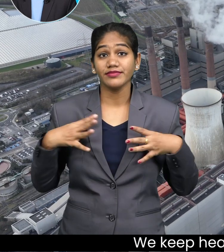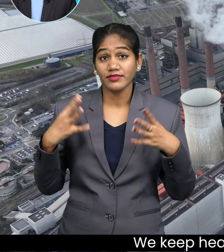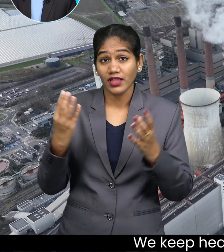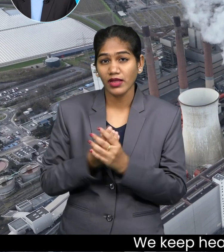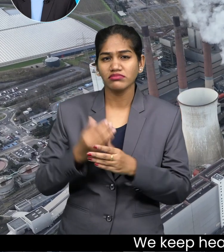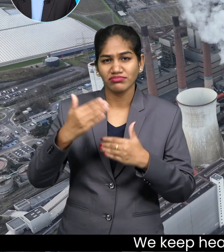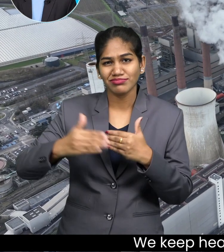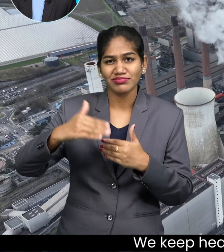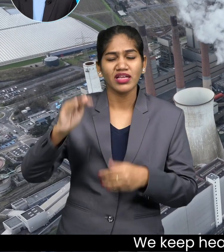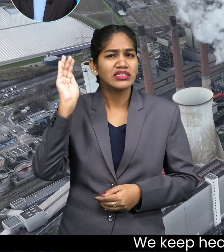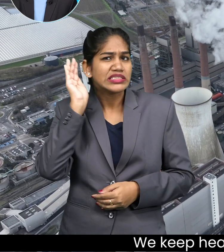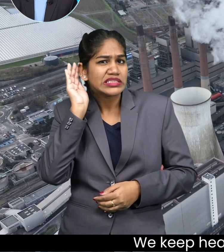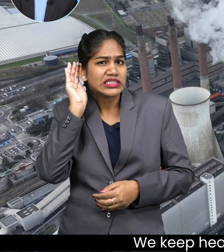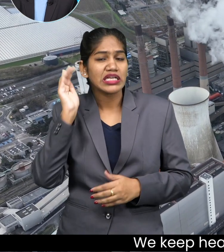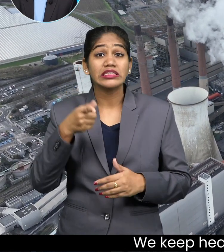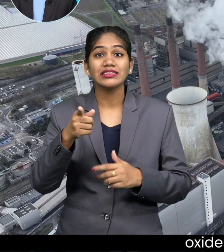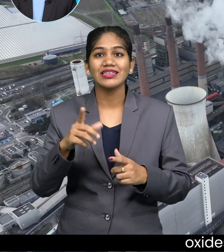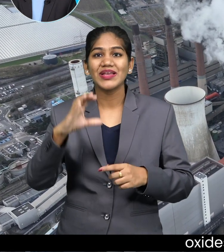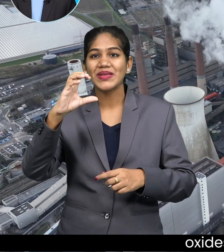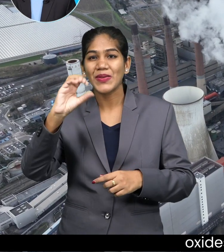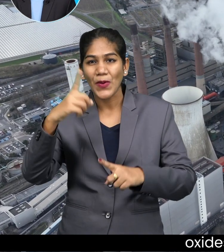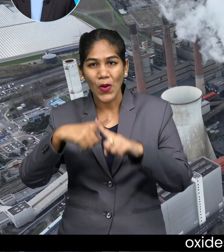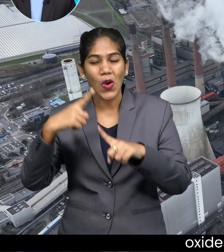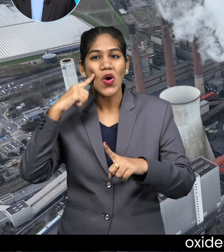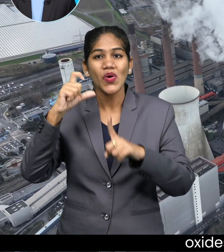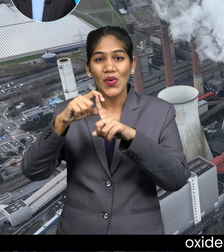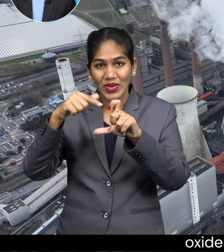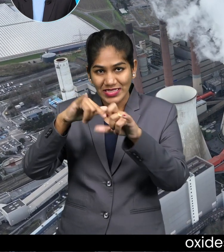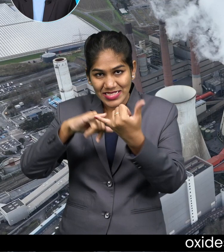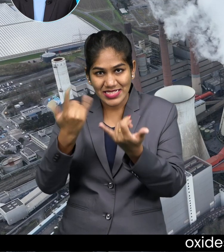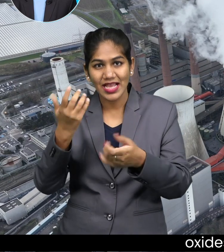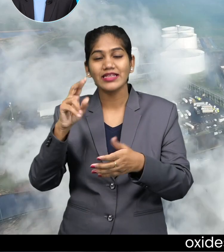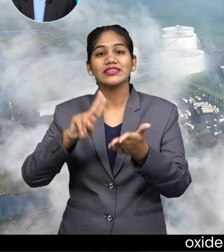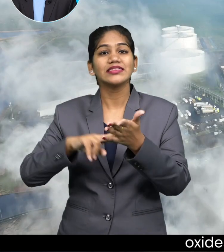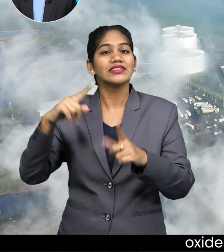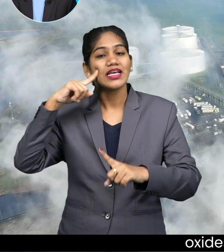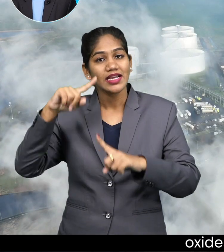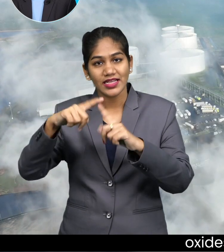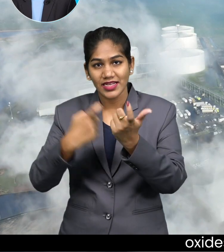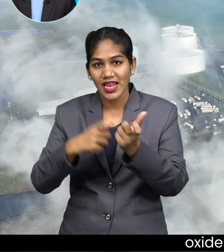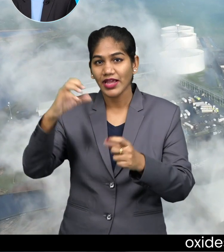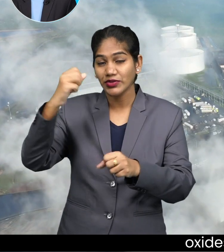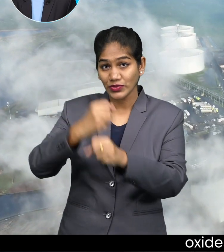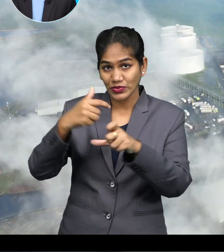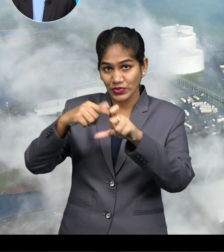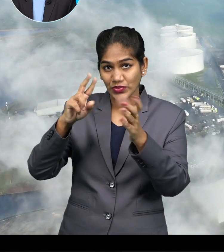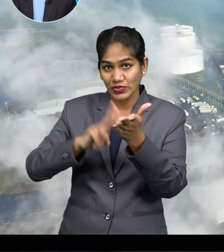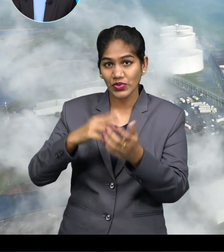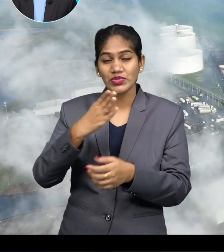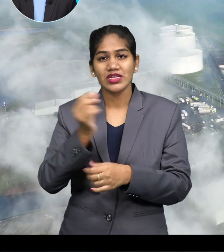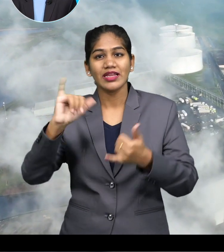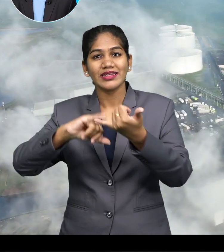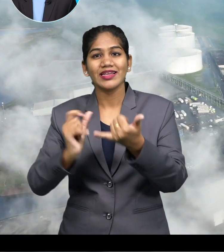we keep hearing of the increasing levels of oxides of nitrogen and sulfur in